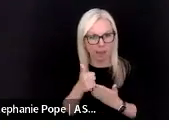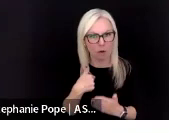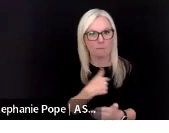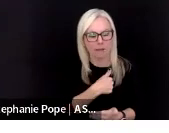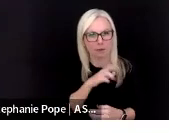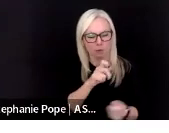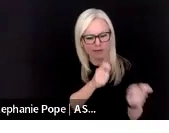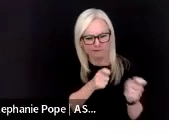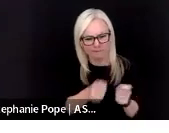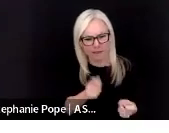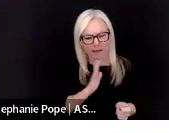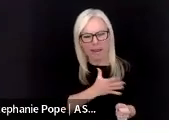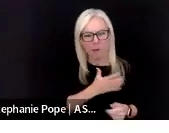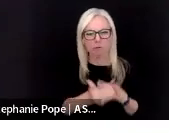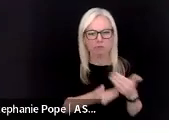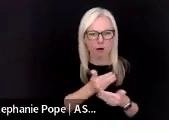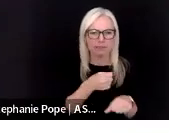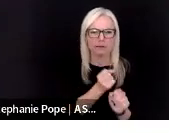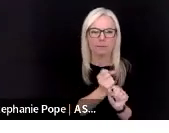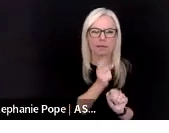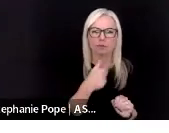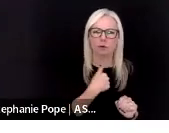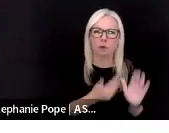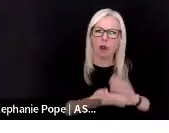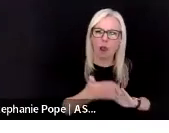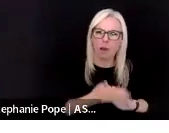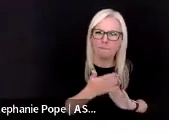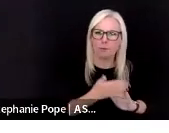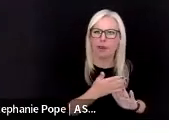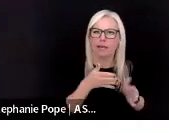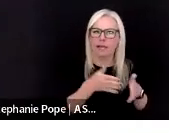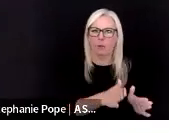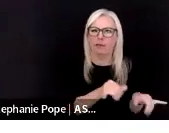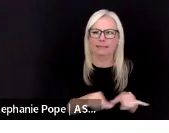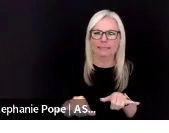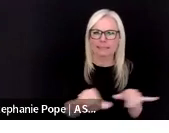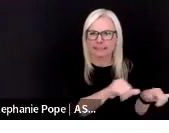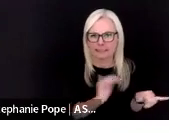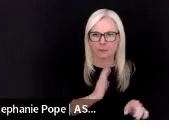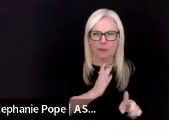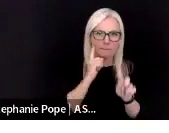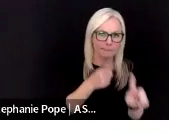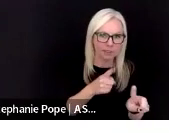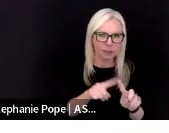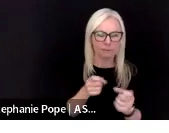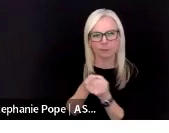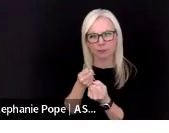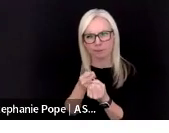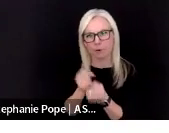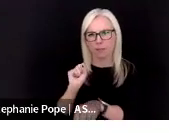our process to ensure that we're operating in a way that's consistent with our mission, but also supporting the work and the providers that are out